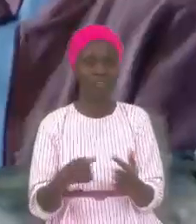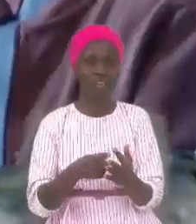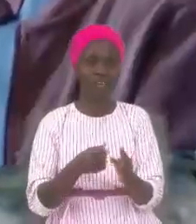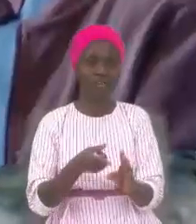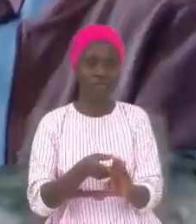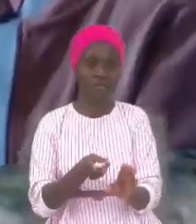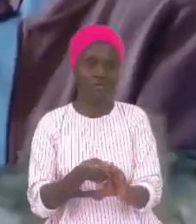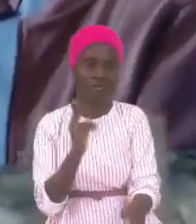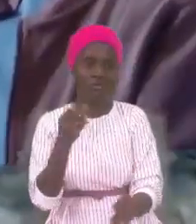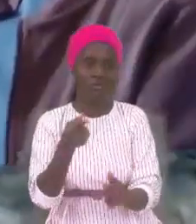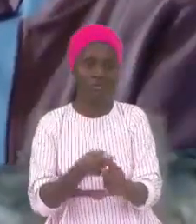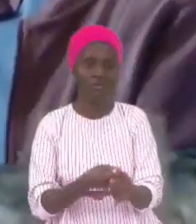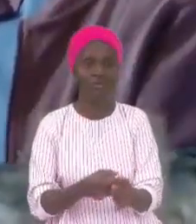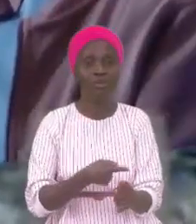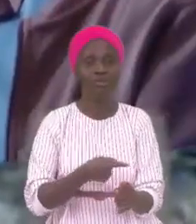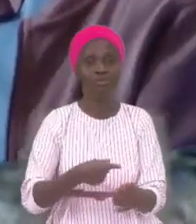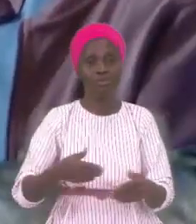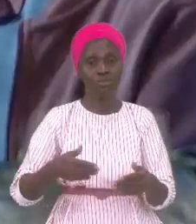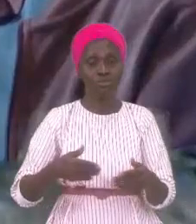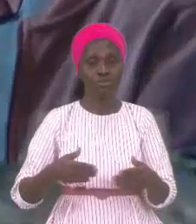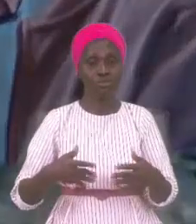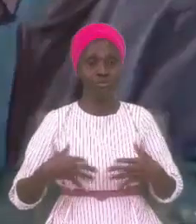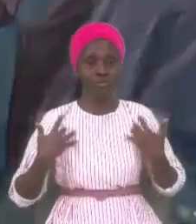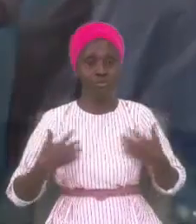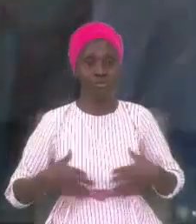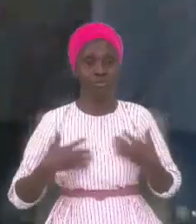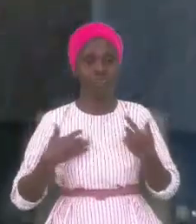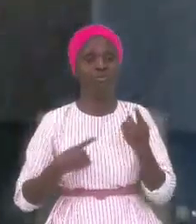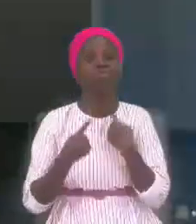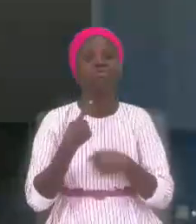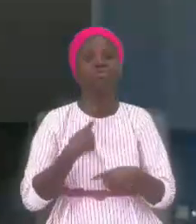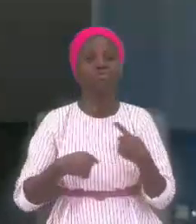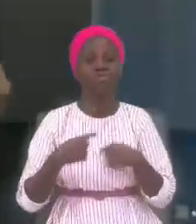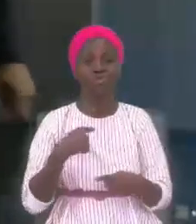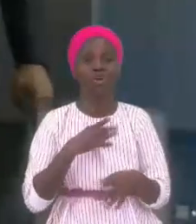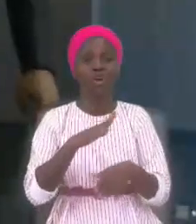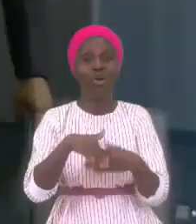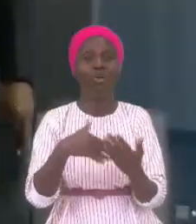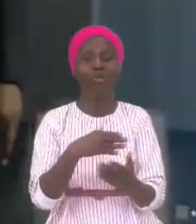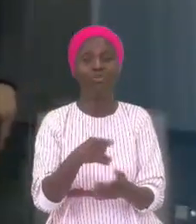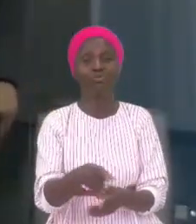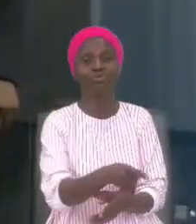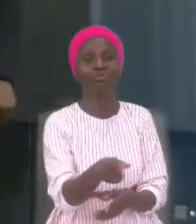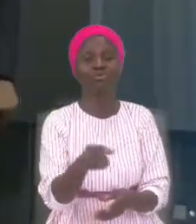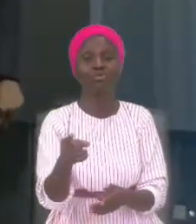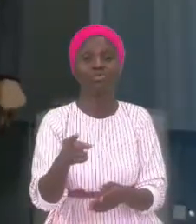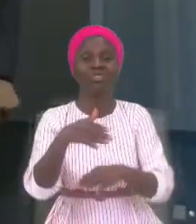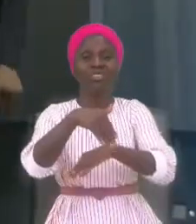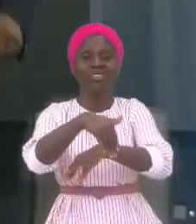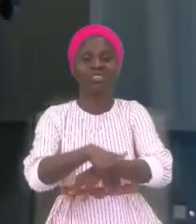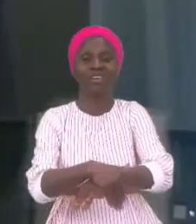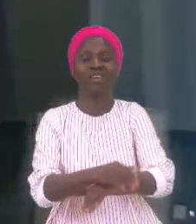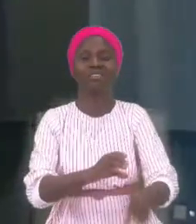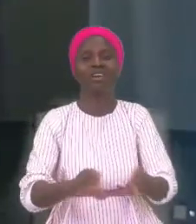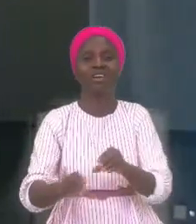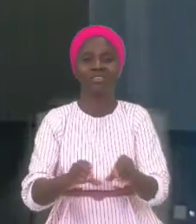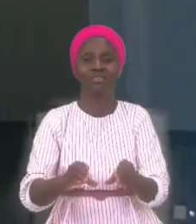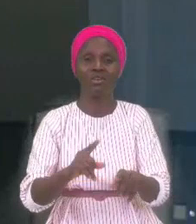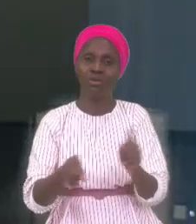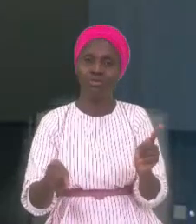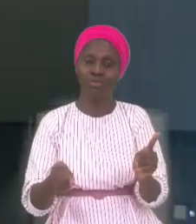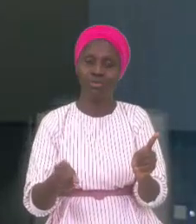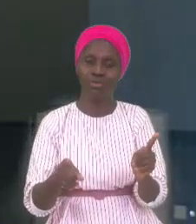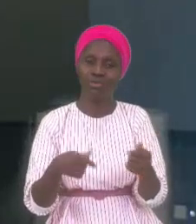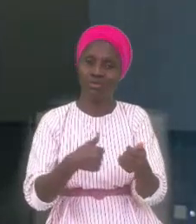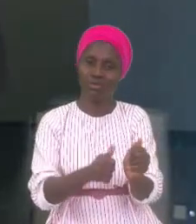flee also all those fleshly night activities. It says, but follow righteousness and faith